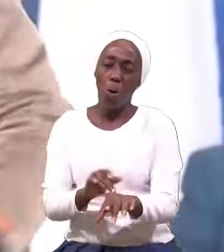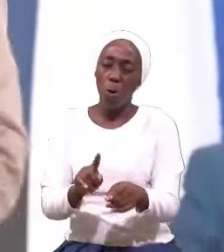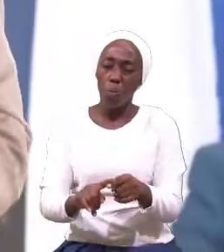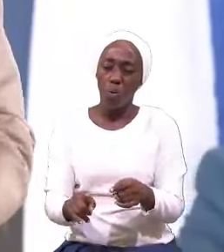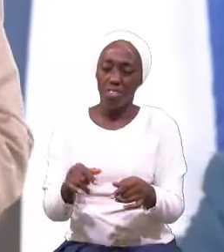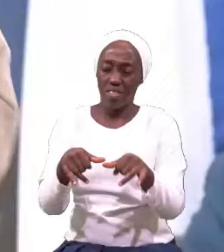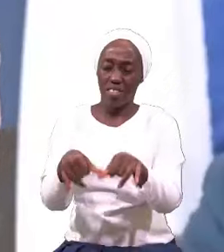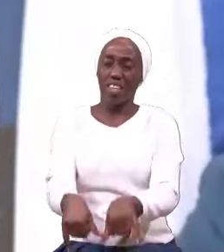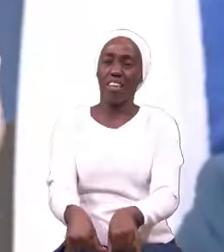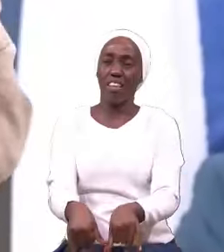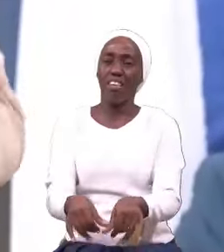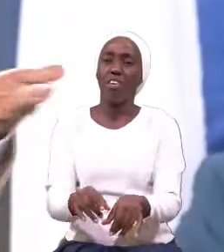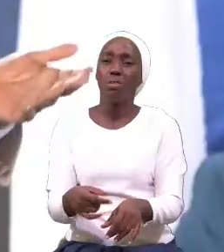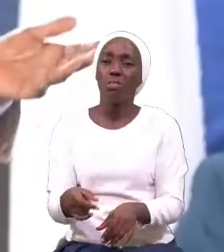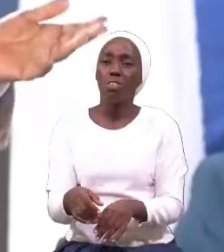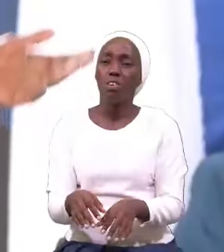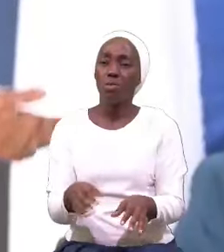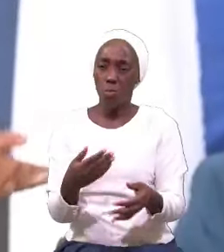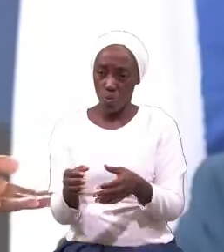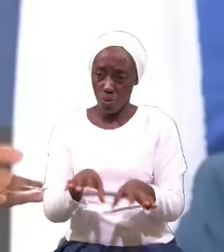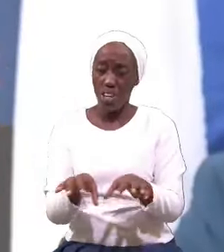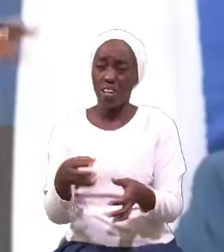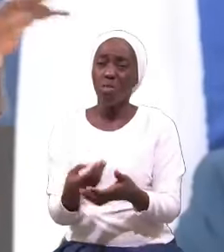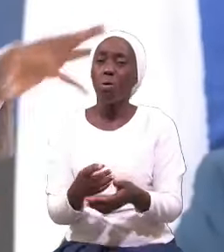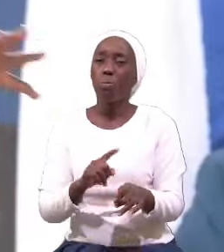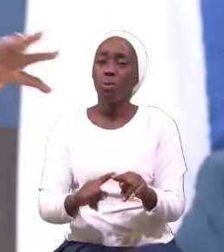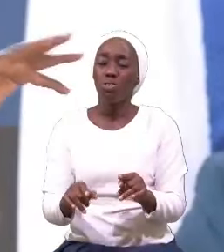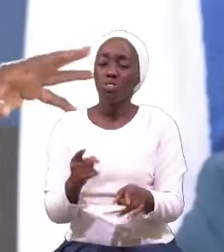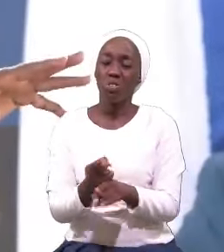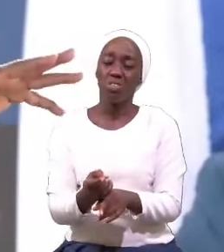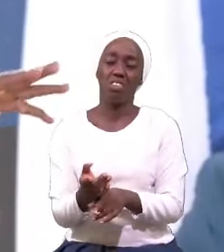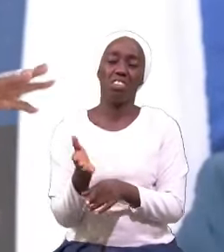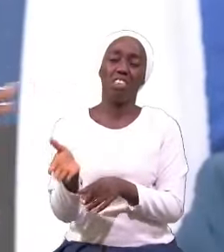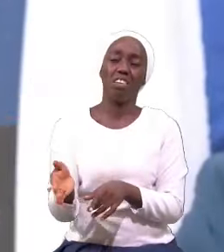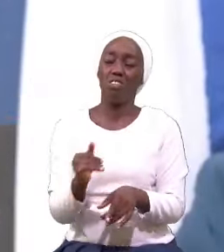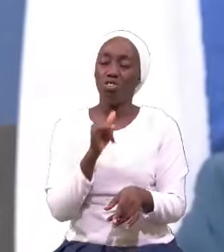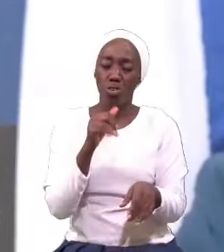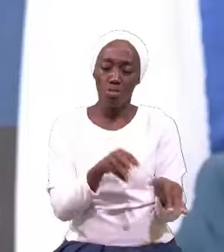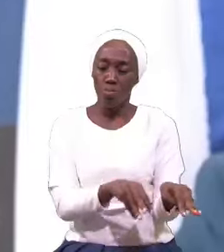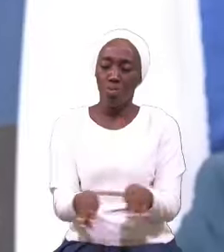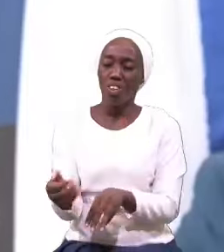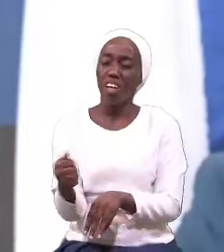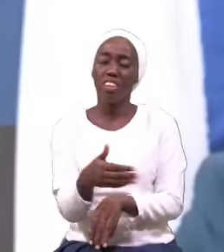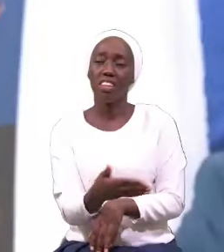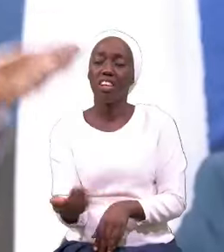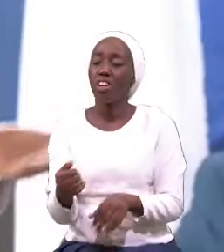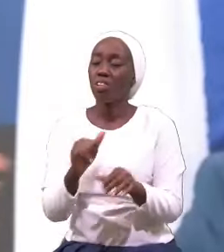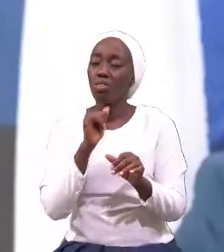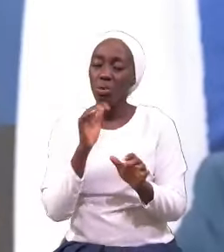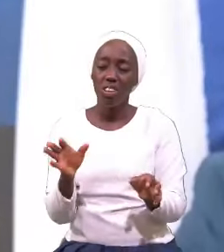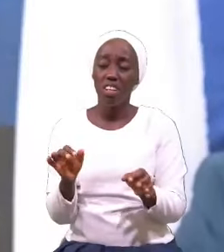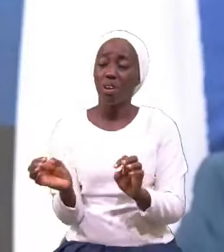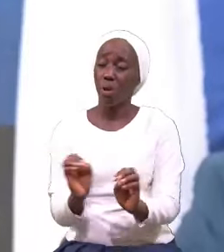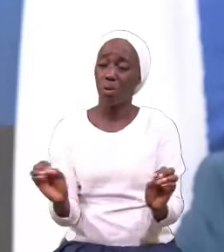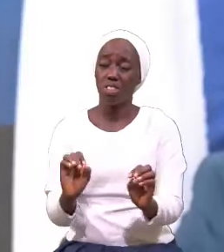systematic, but we are just there, and we're not moving anything, nothing is moving us. They must be